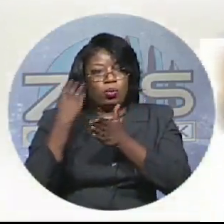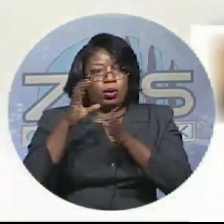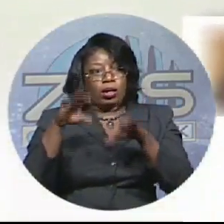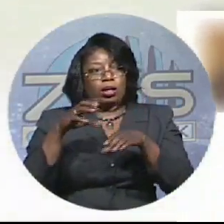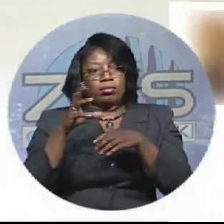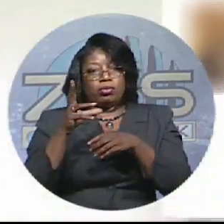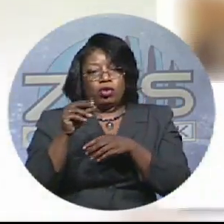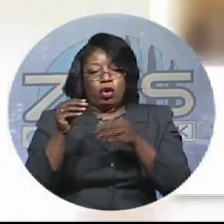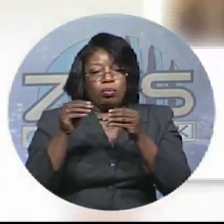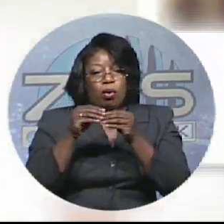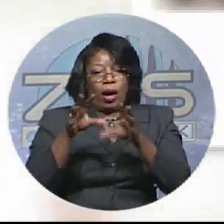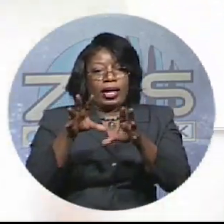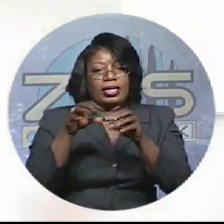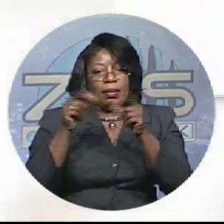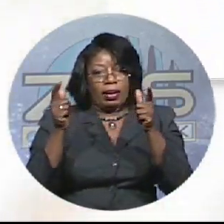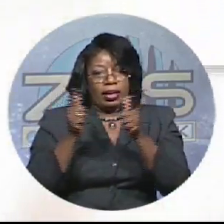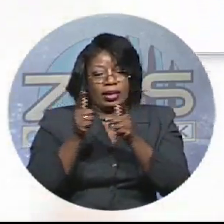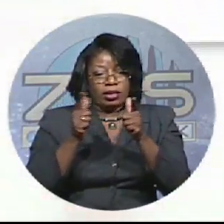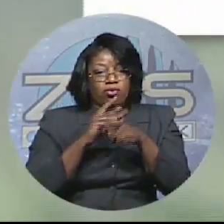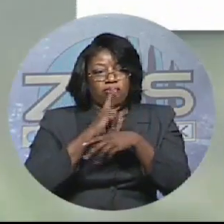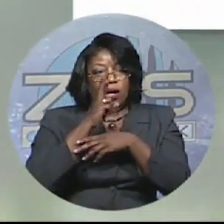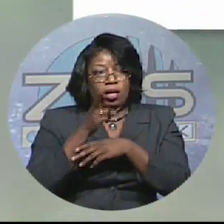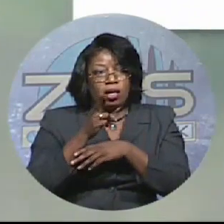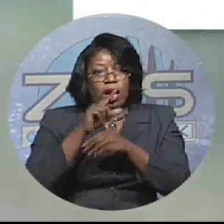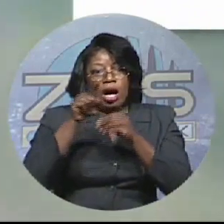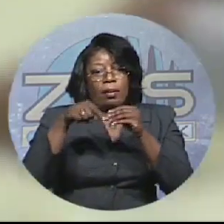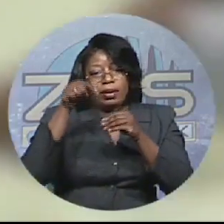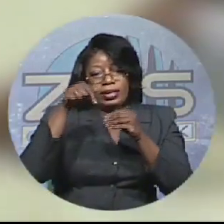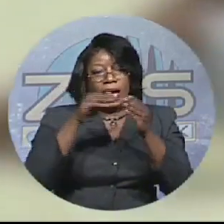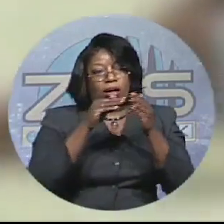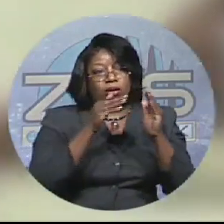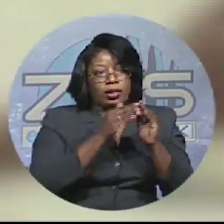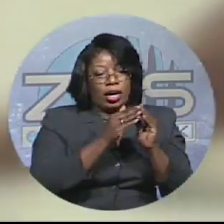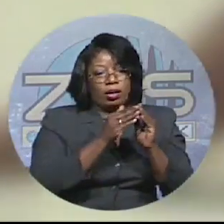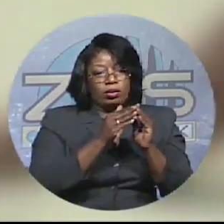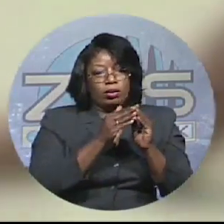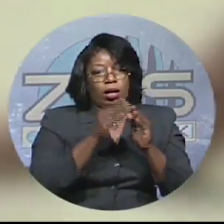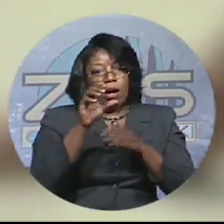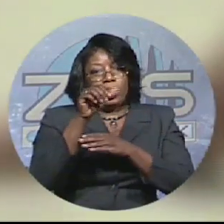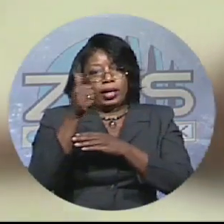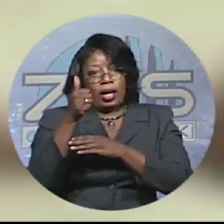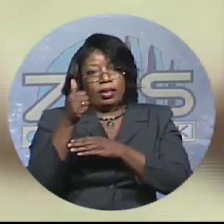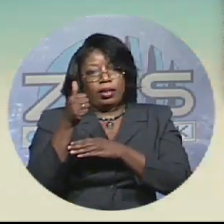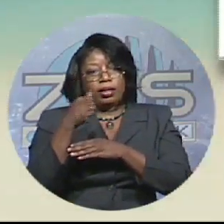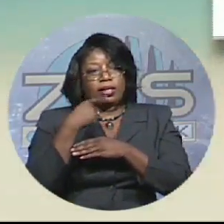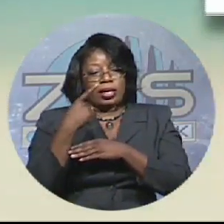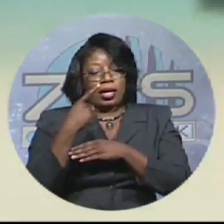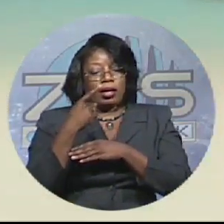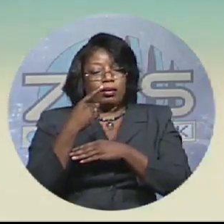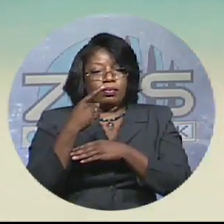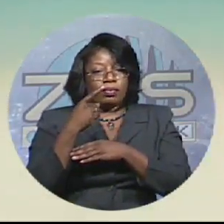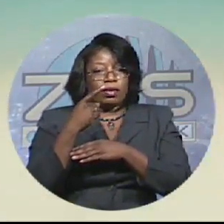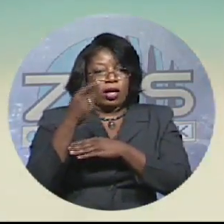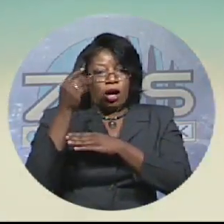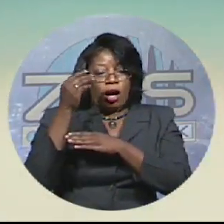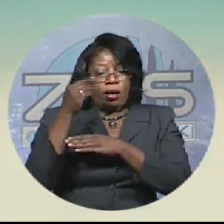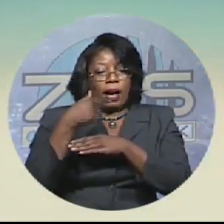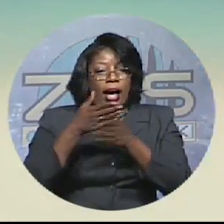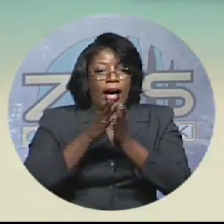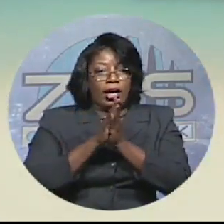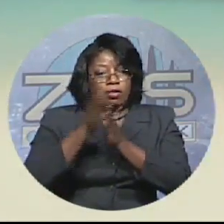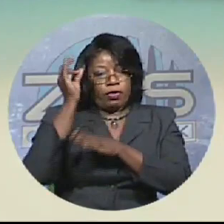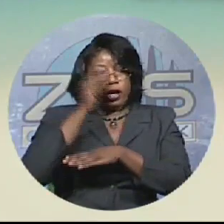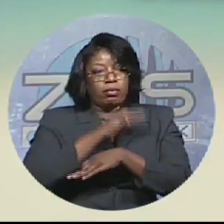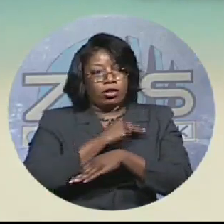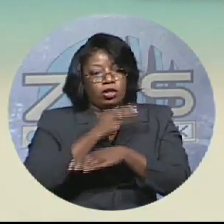no longer accept a little reality about downtown, while another called on Foreign Affairs Minister Fred Mitchell to